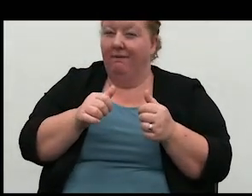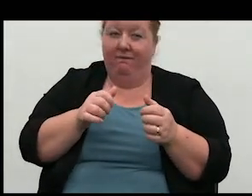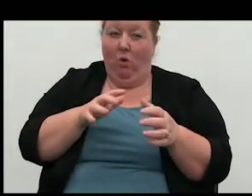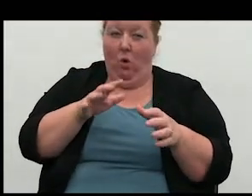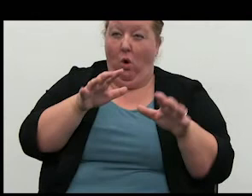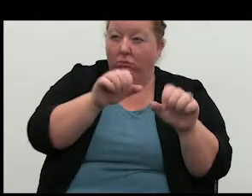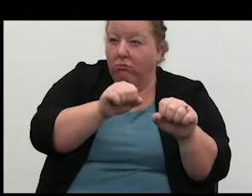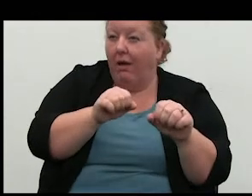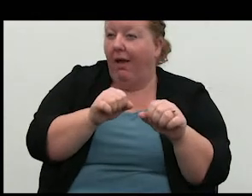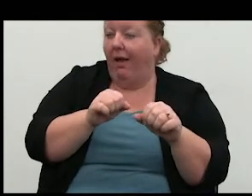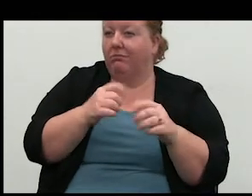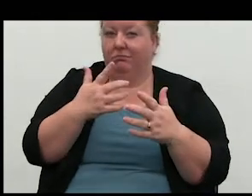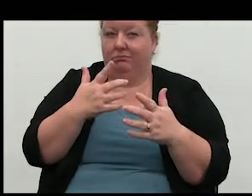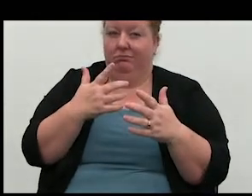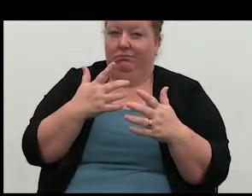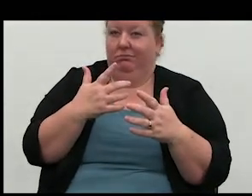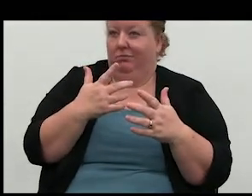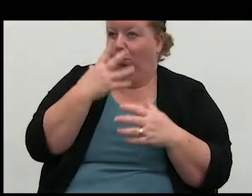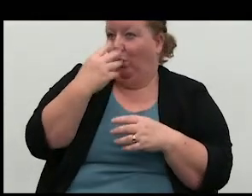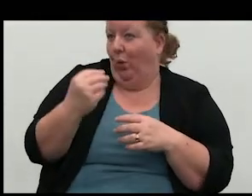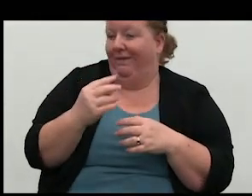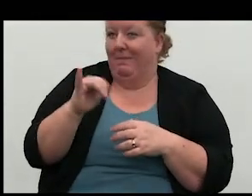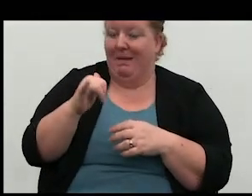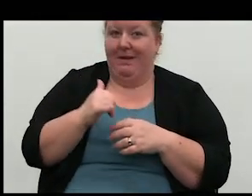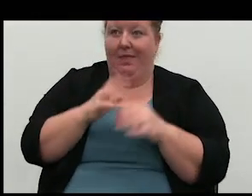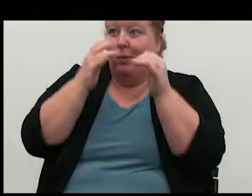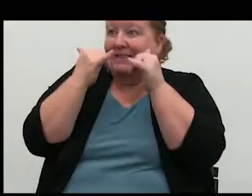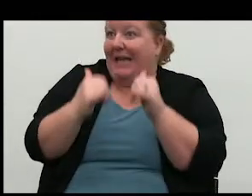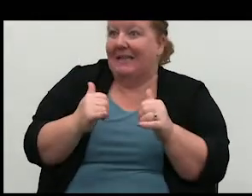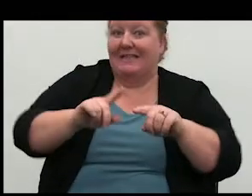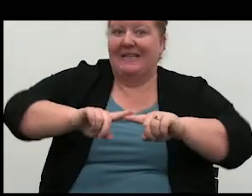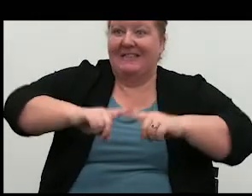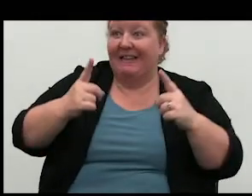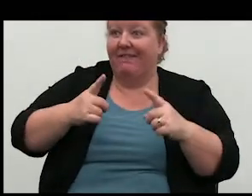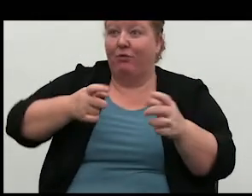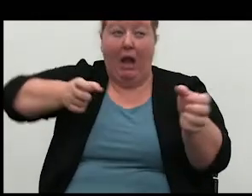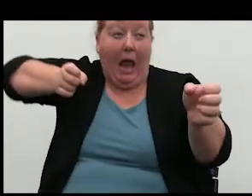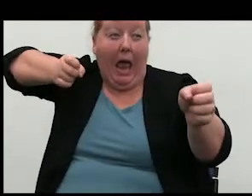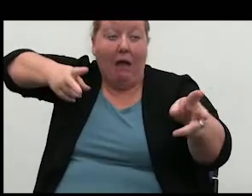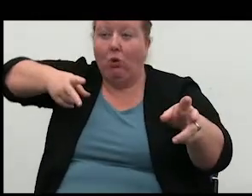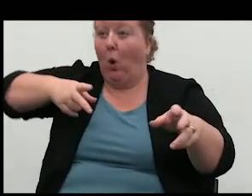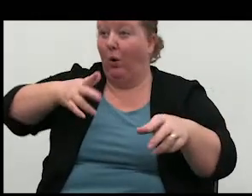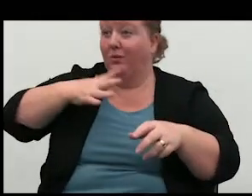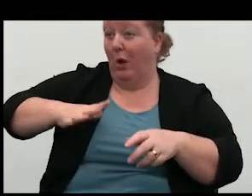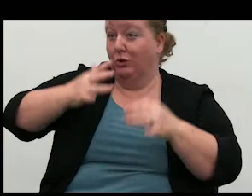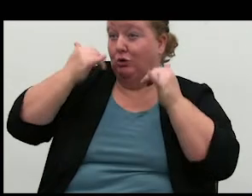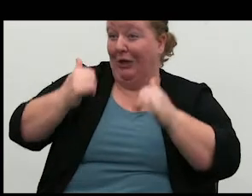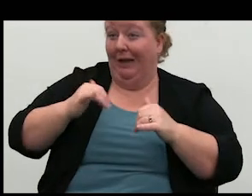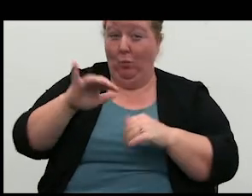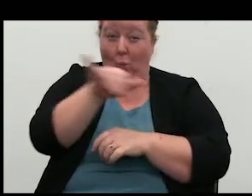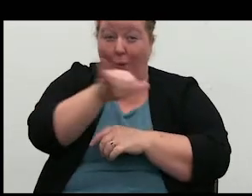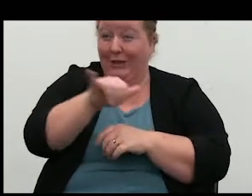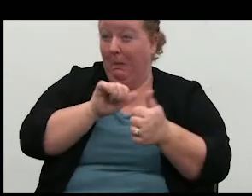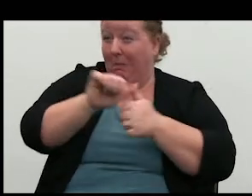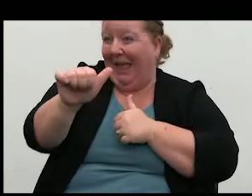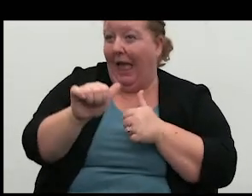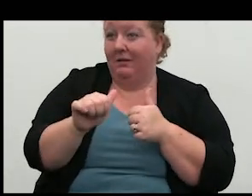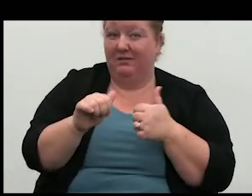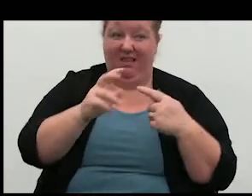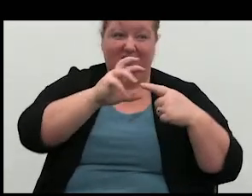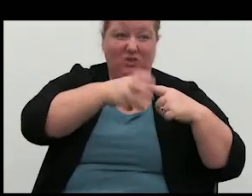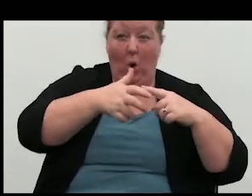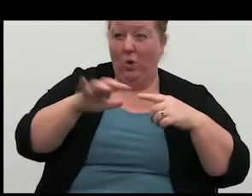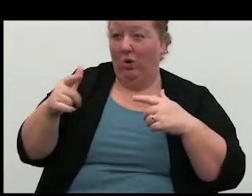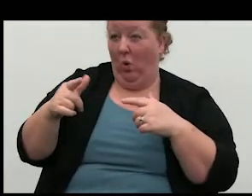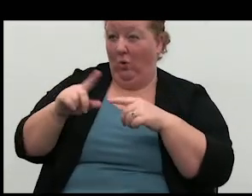A/B testing the old wooden arrows and the new stone-tipped arrows, and they wanted to see which was more efficient. And every time they killed a wolf,